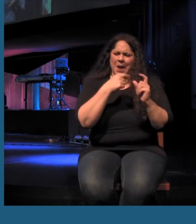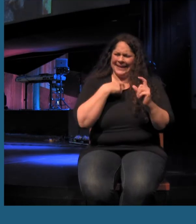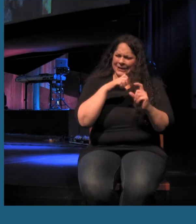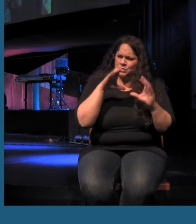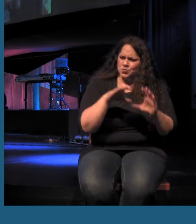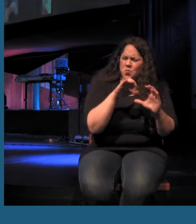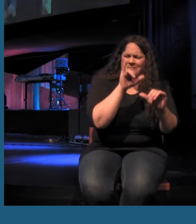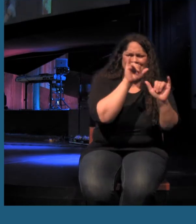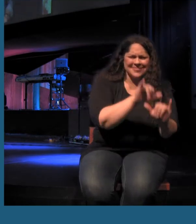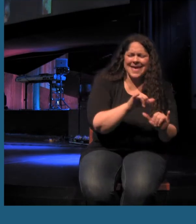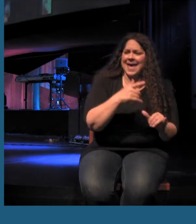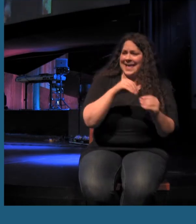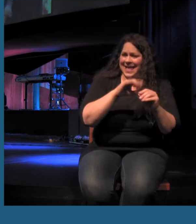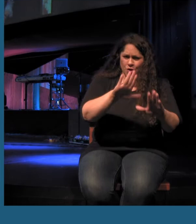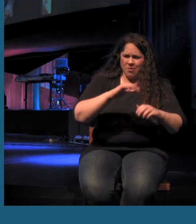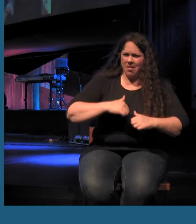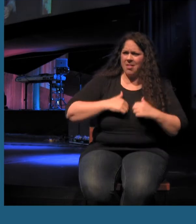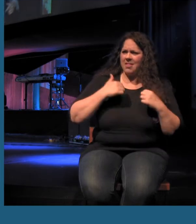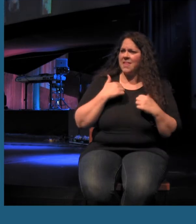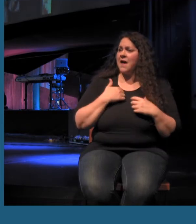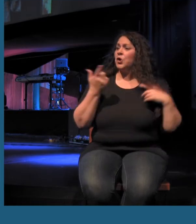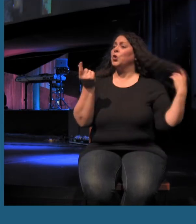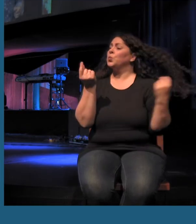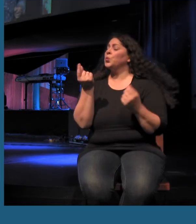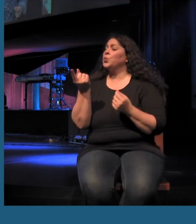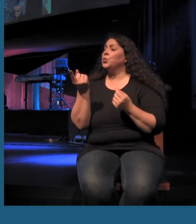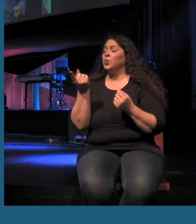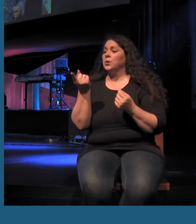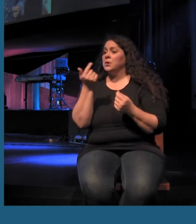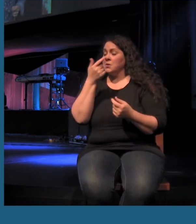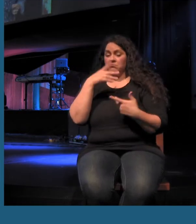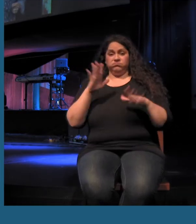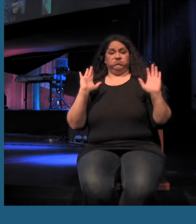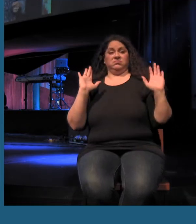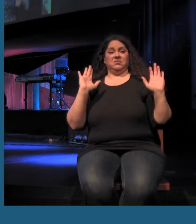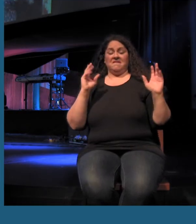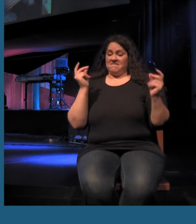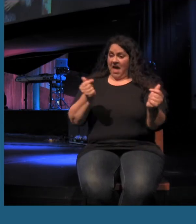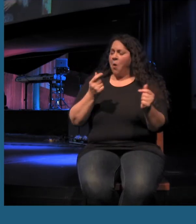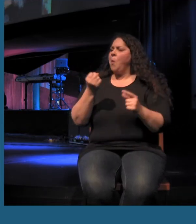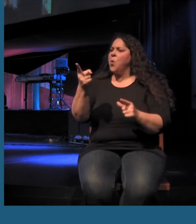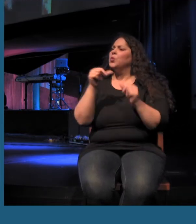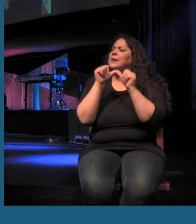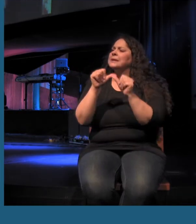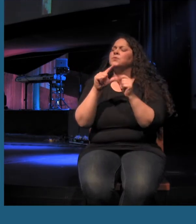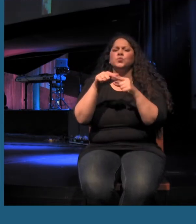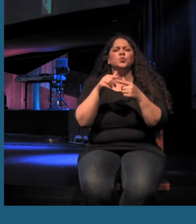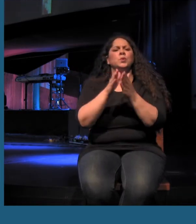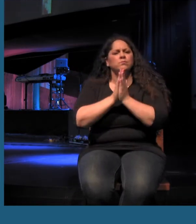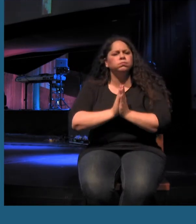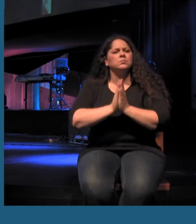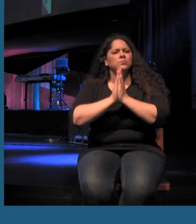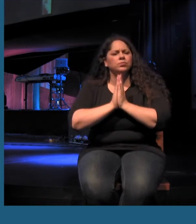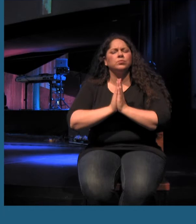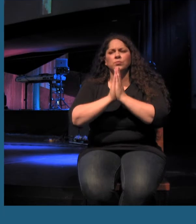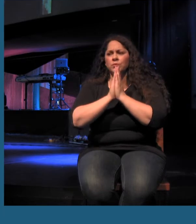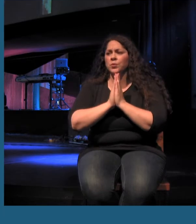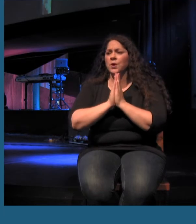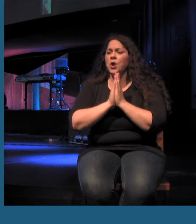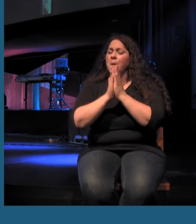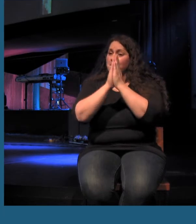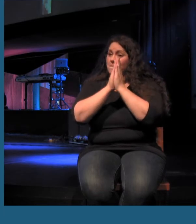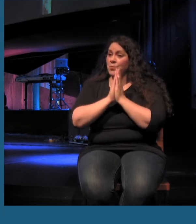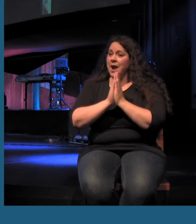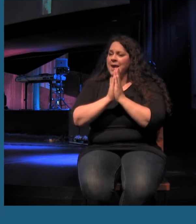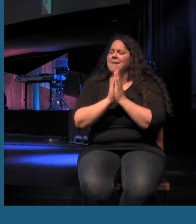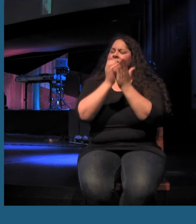worked at, what is our commitment to prayer? Because prayer assures us that our heart is aligned with God's